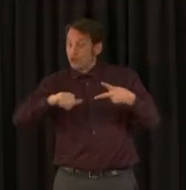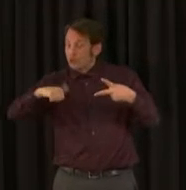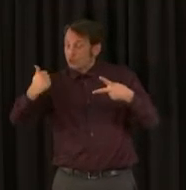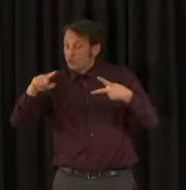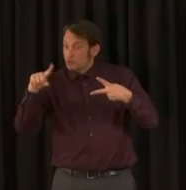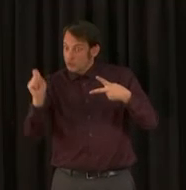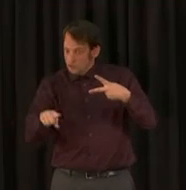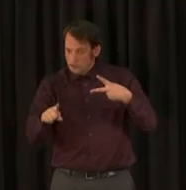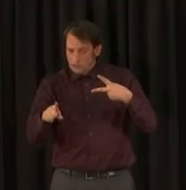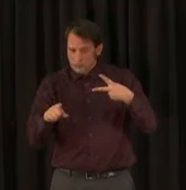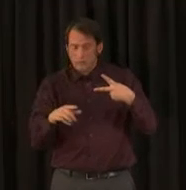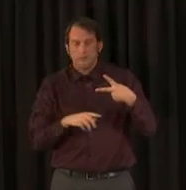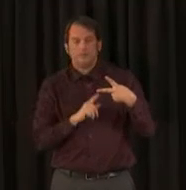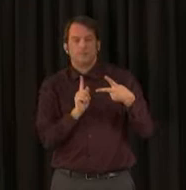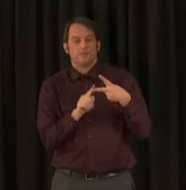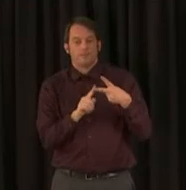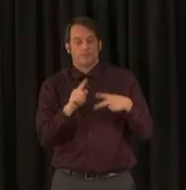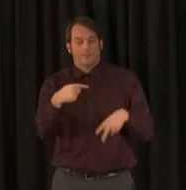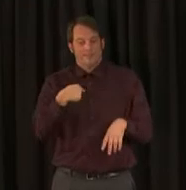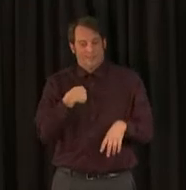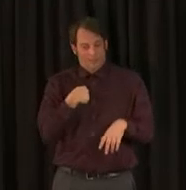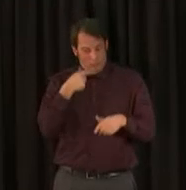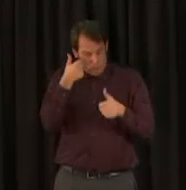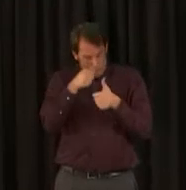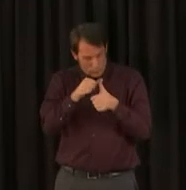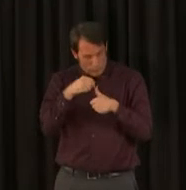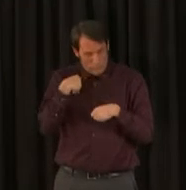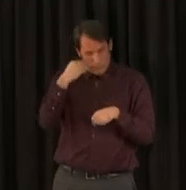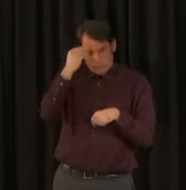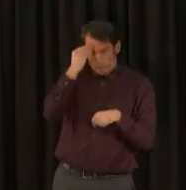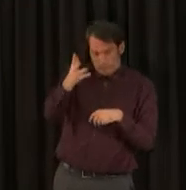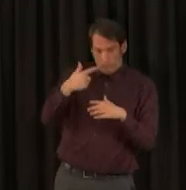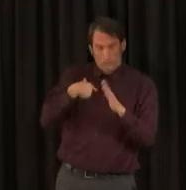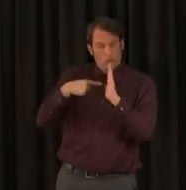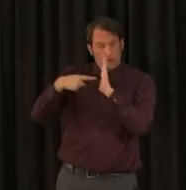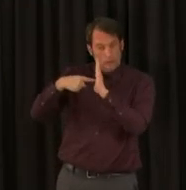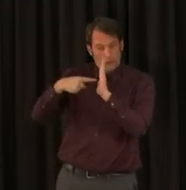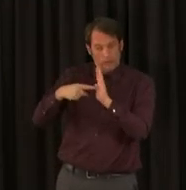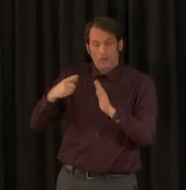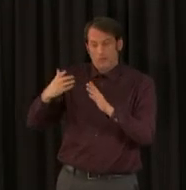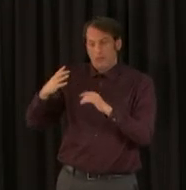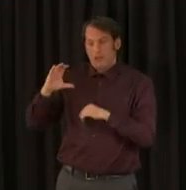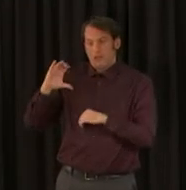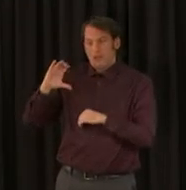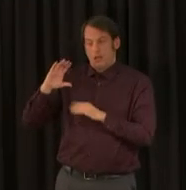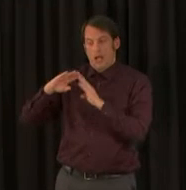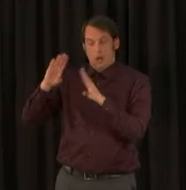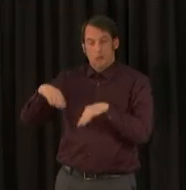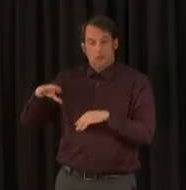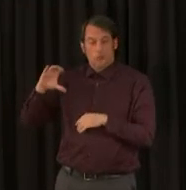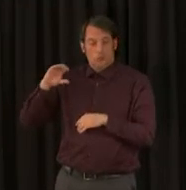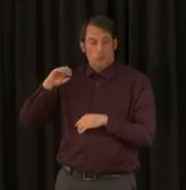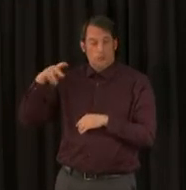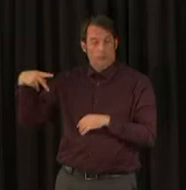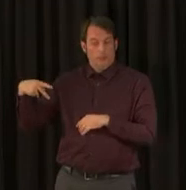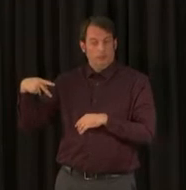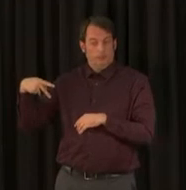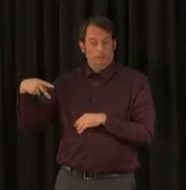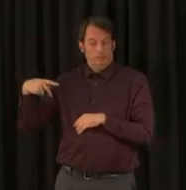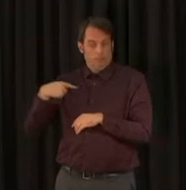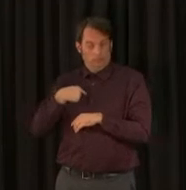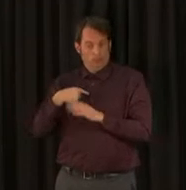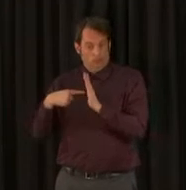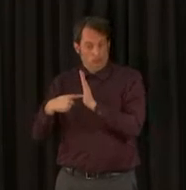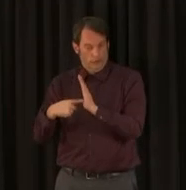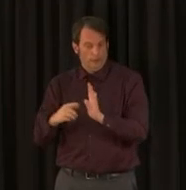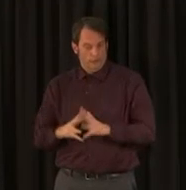real quick, is again, I'm a representative for a cooperative, and it's just we just felt largely left out of